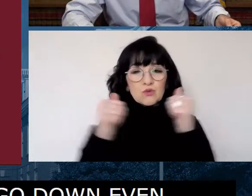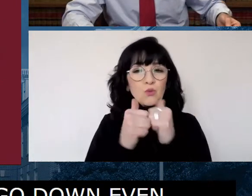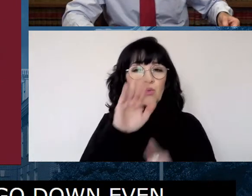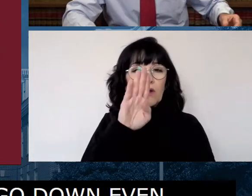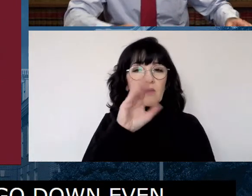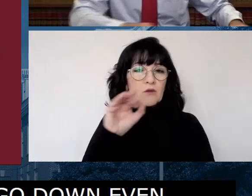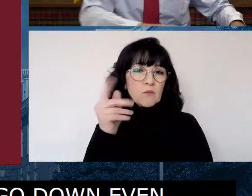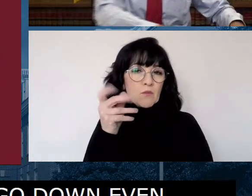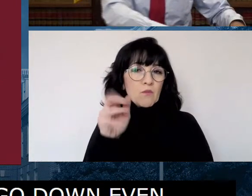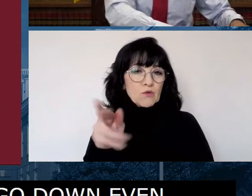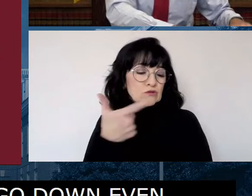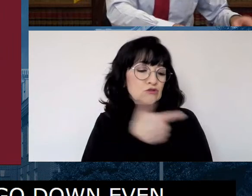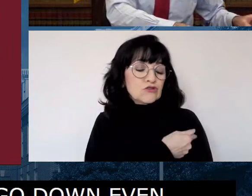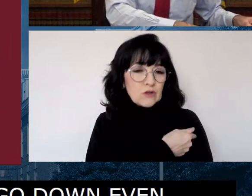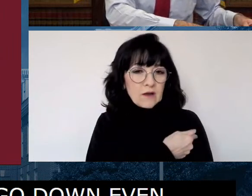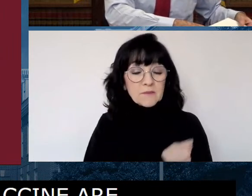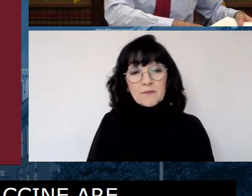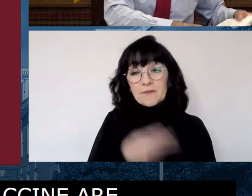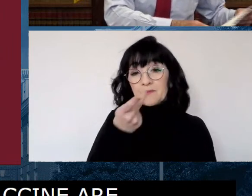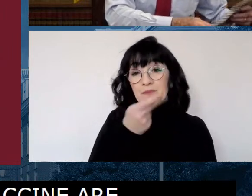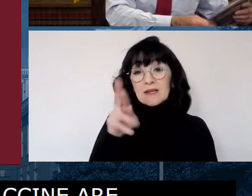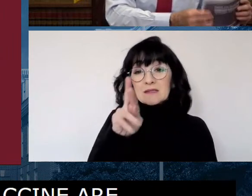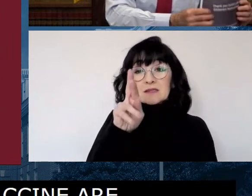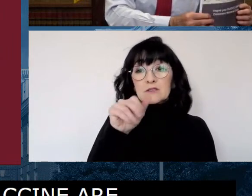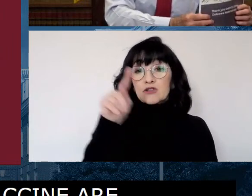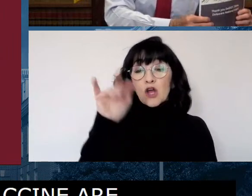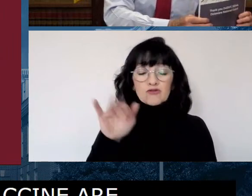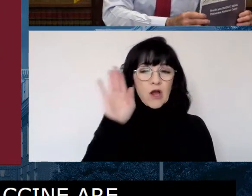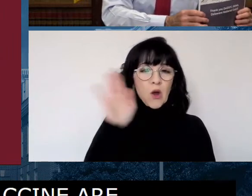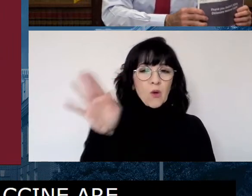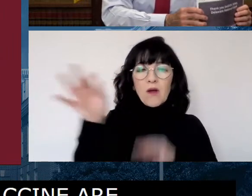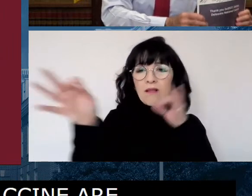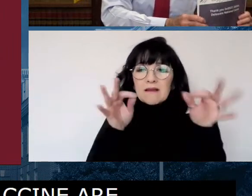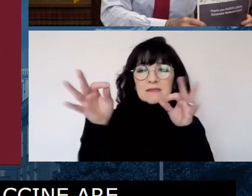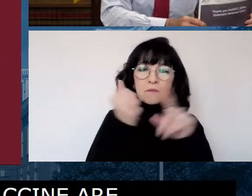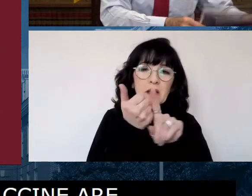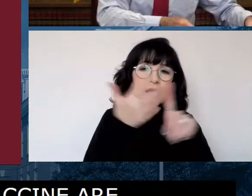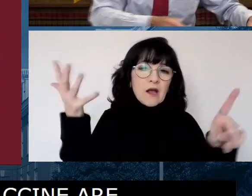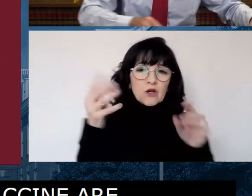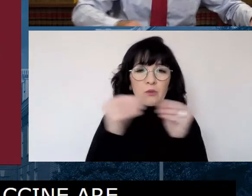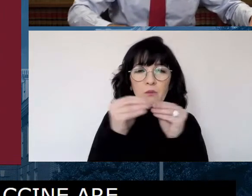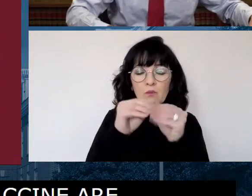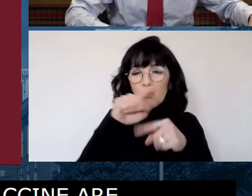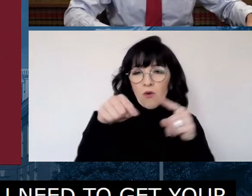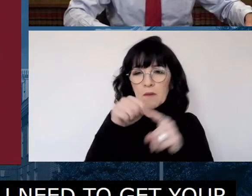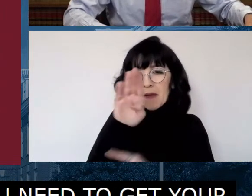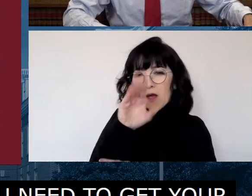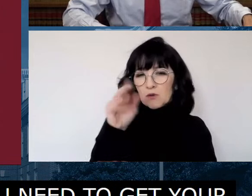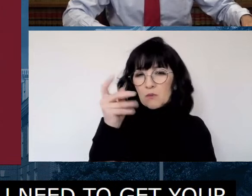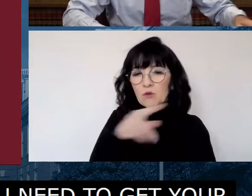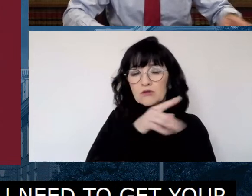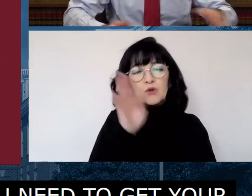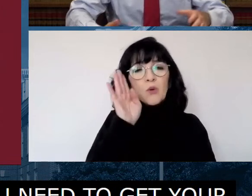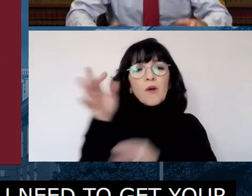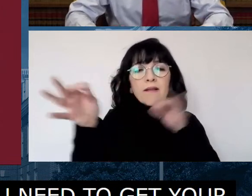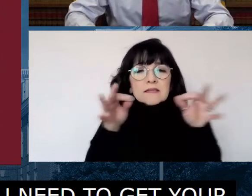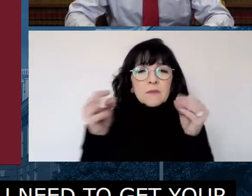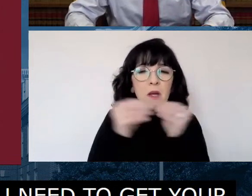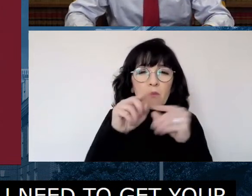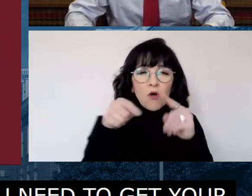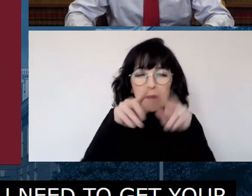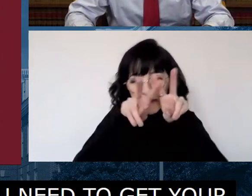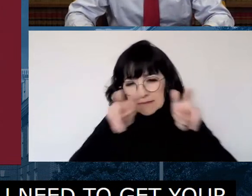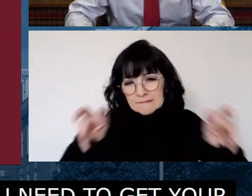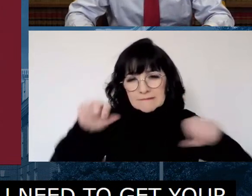Rattay is going to talk a little bit more about boosters and give you some more on the science. We appreciate the compliance with the indoor